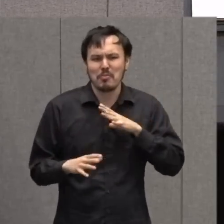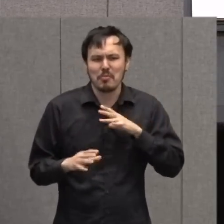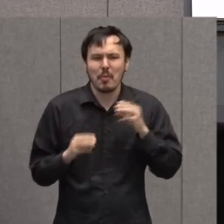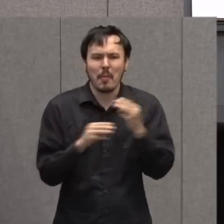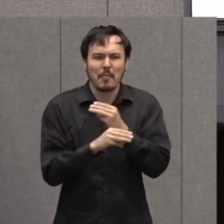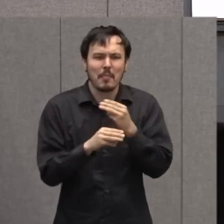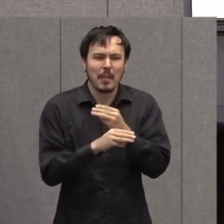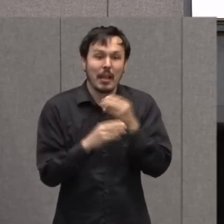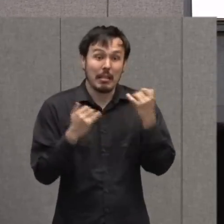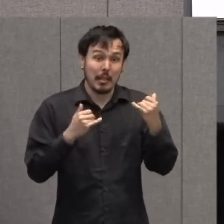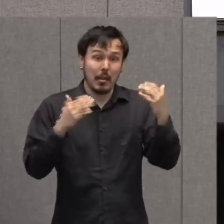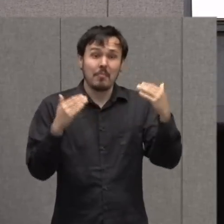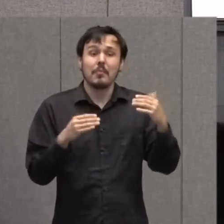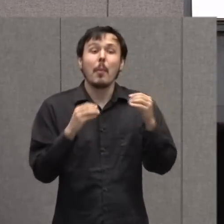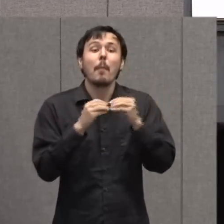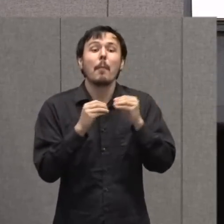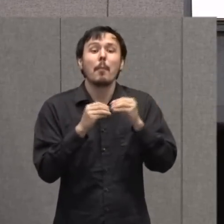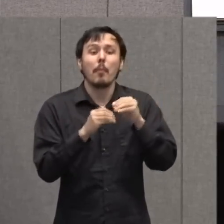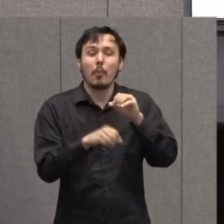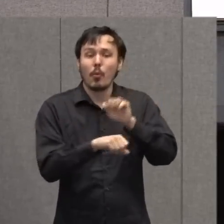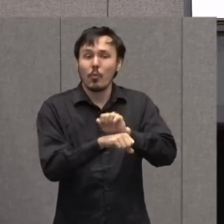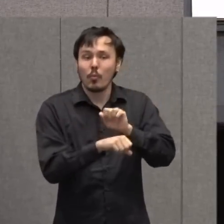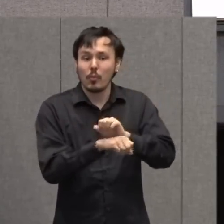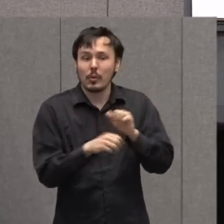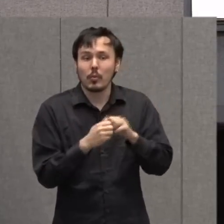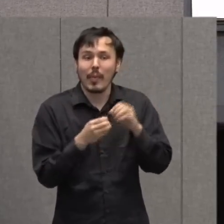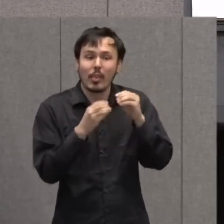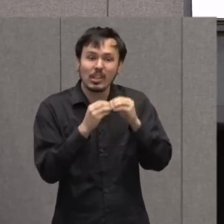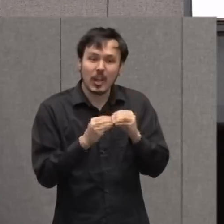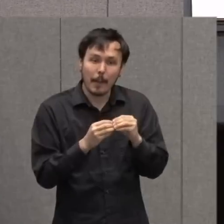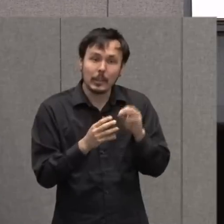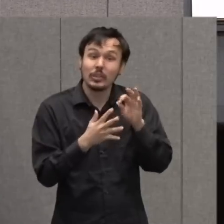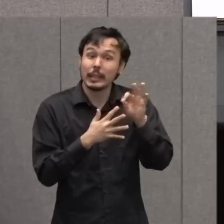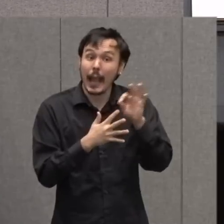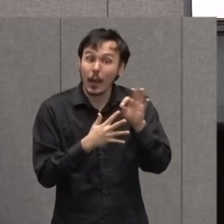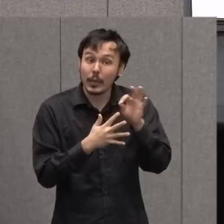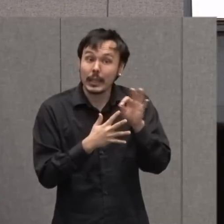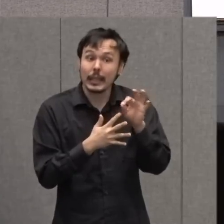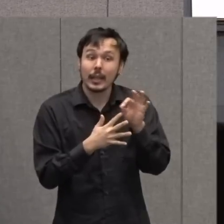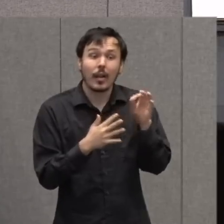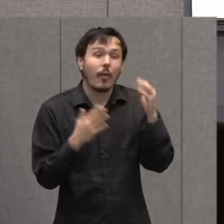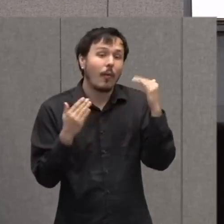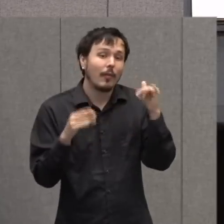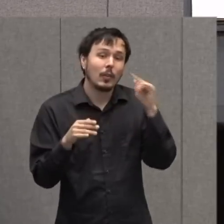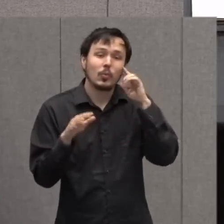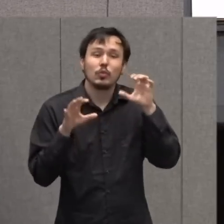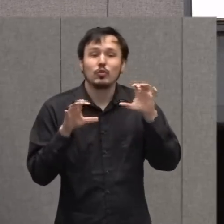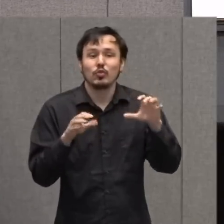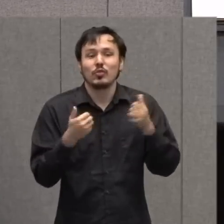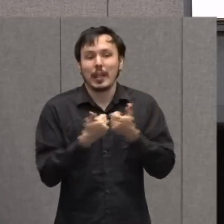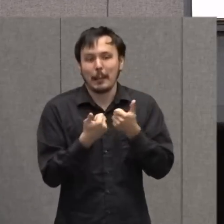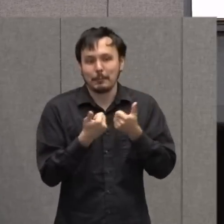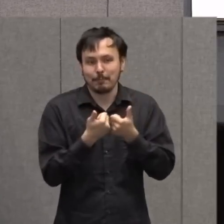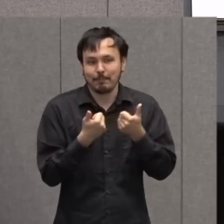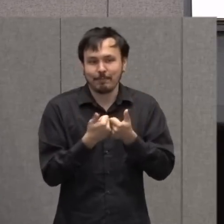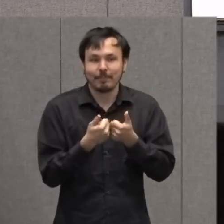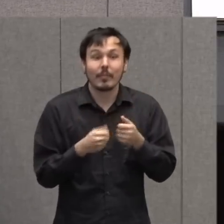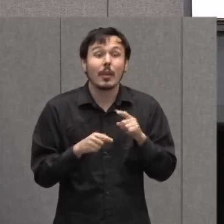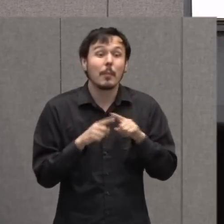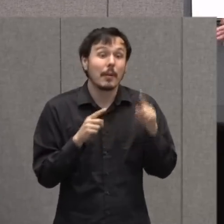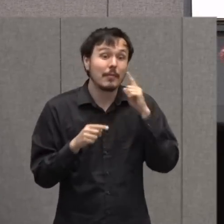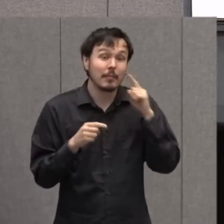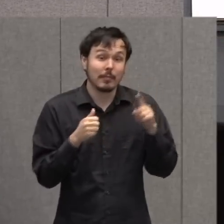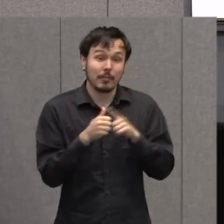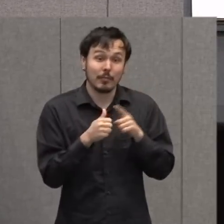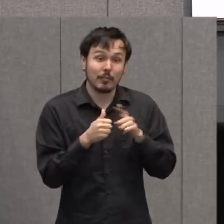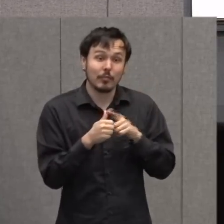do some more number work, some counting, and hopefully some games we're going to play. But first, we're going to take like a little brain break